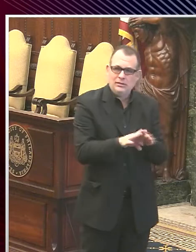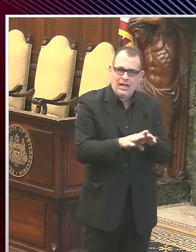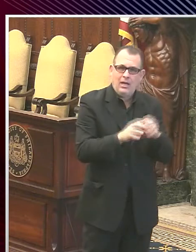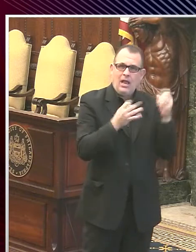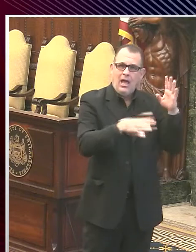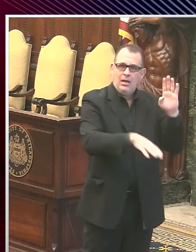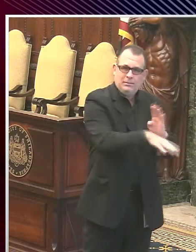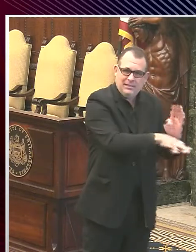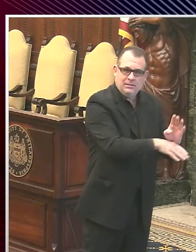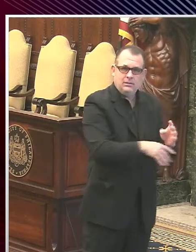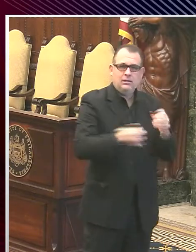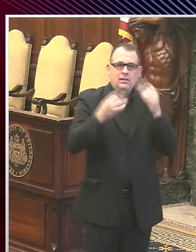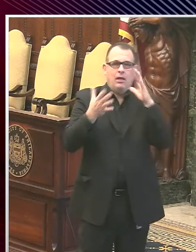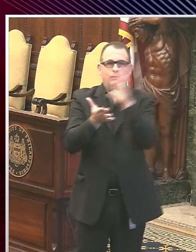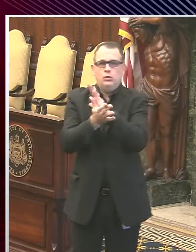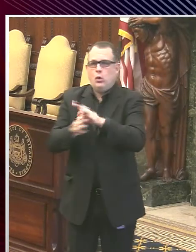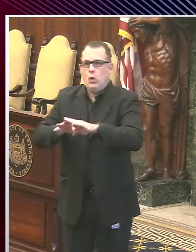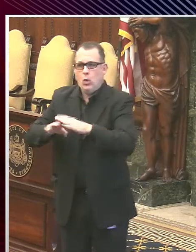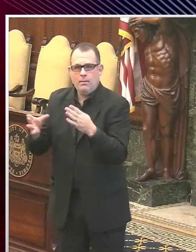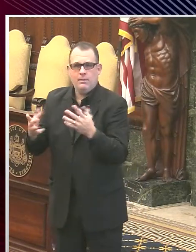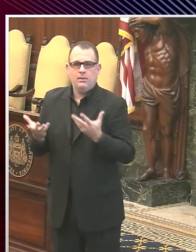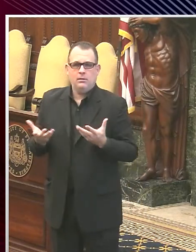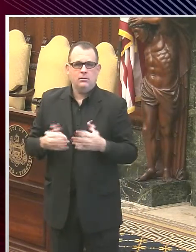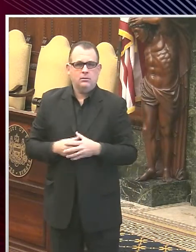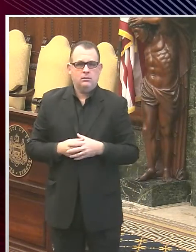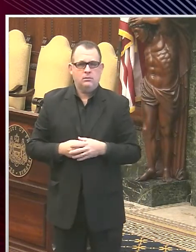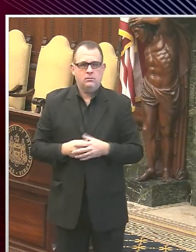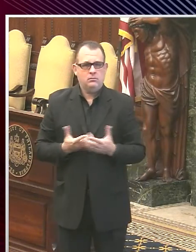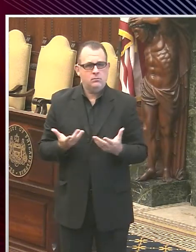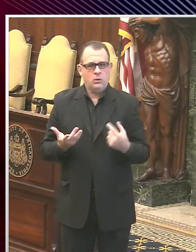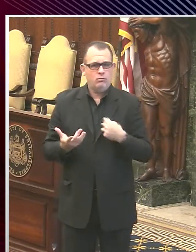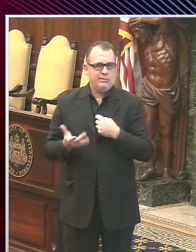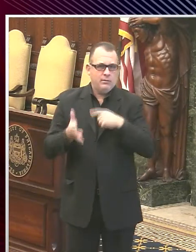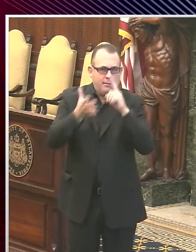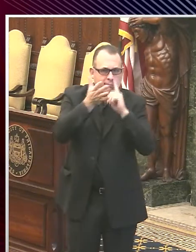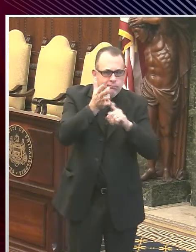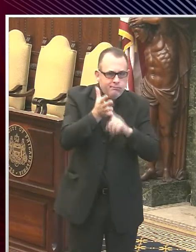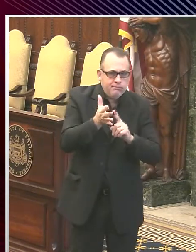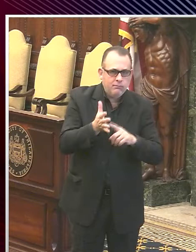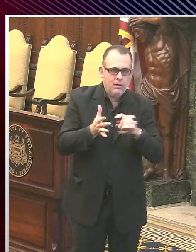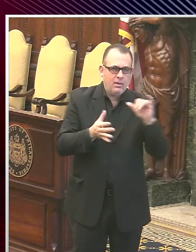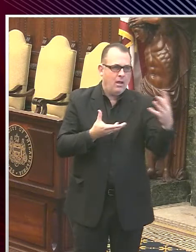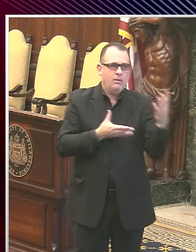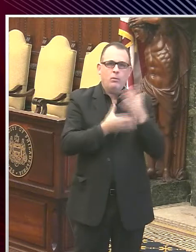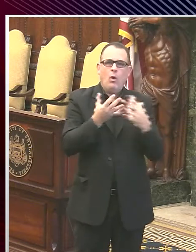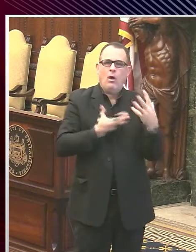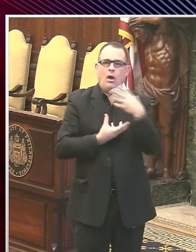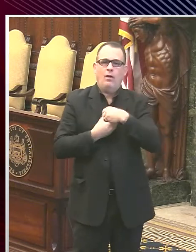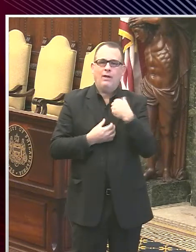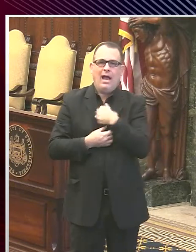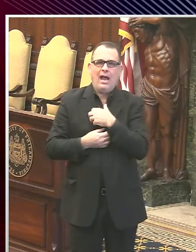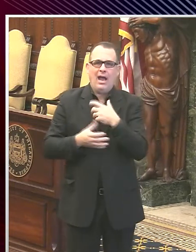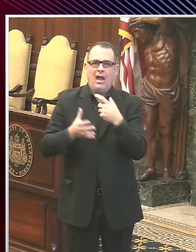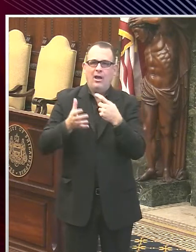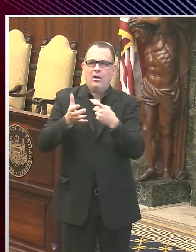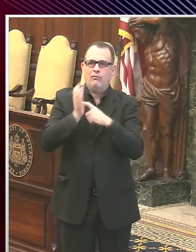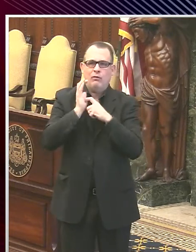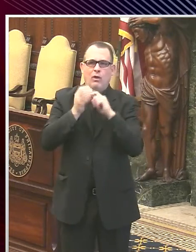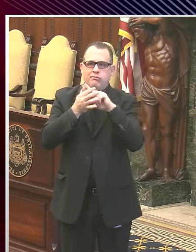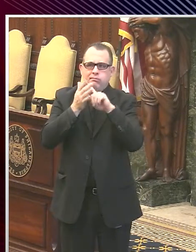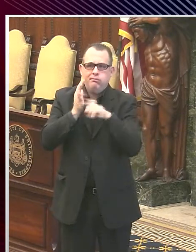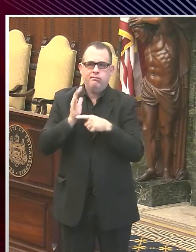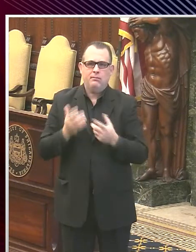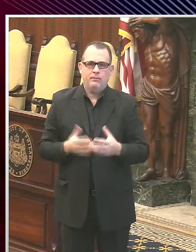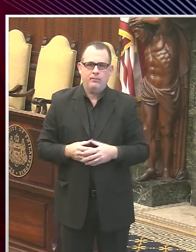that was a model that we looked to in coming up with the restrictions that we used here. Just the last question, as it relates to